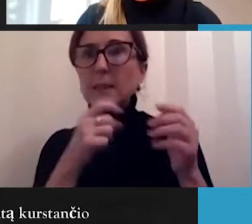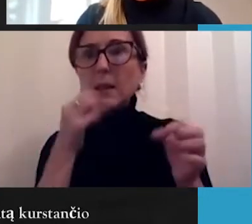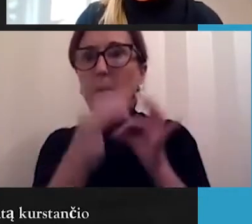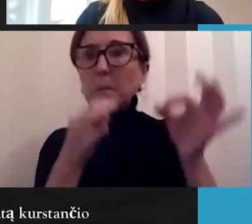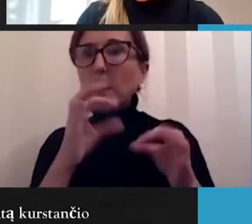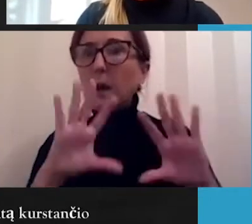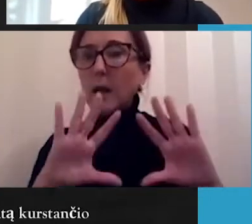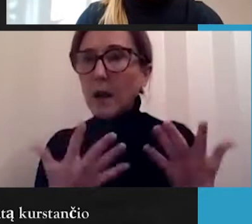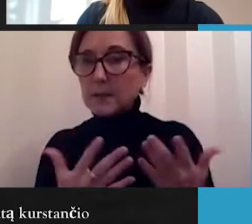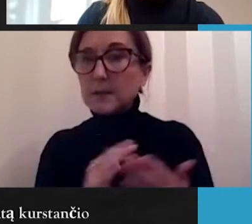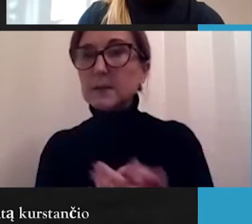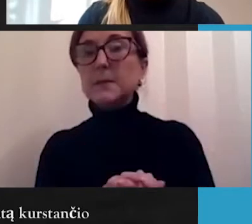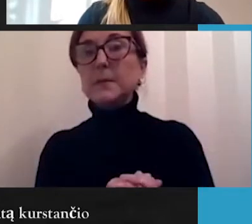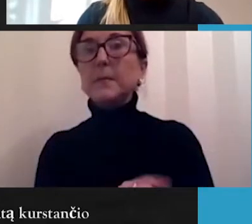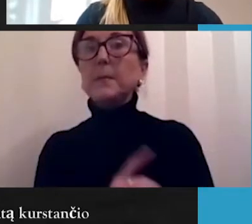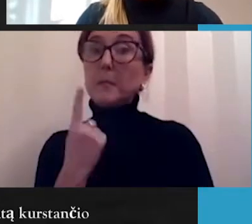responsibility has to be applied,